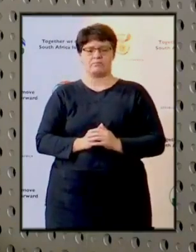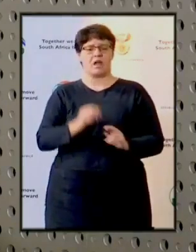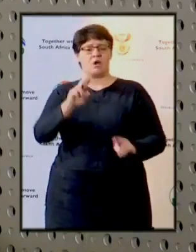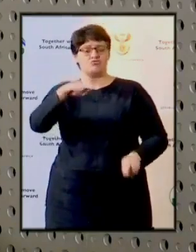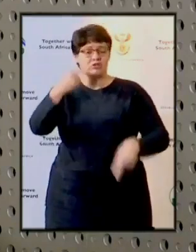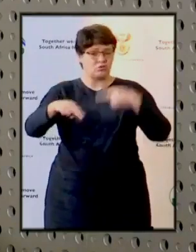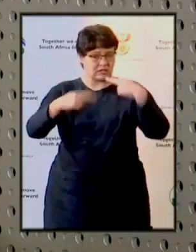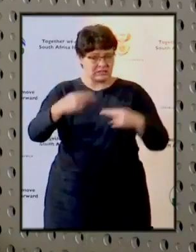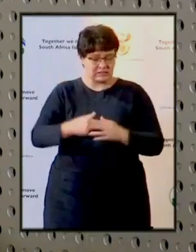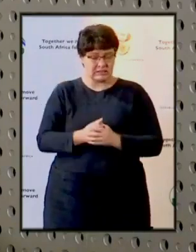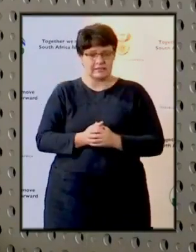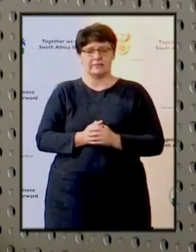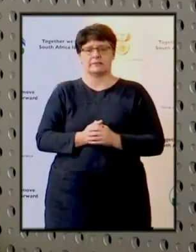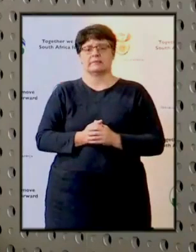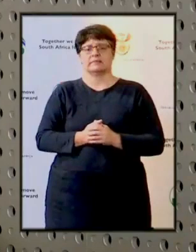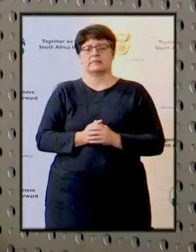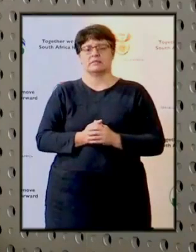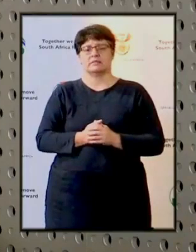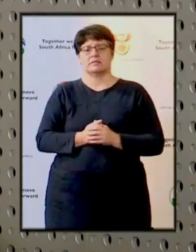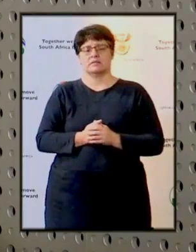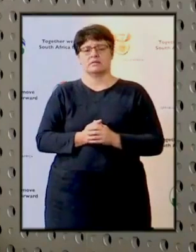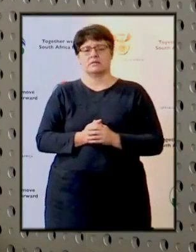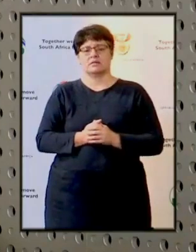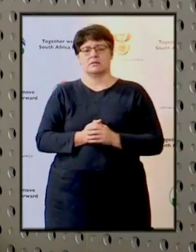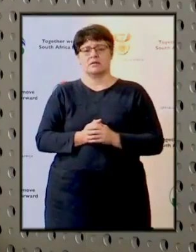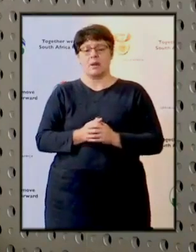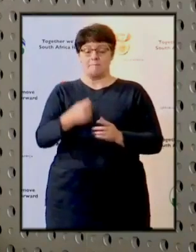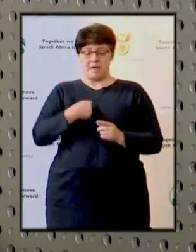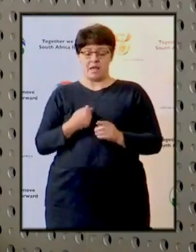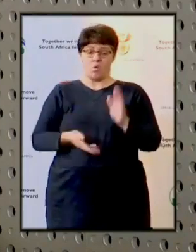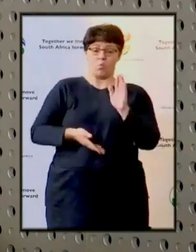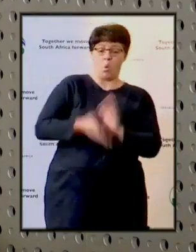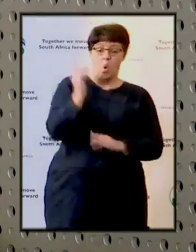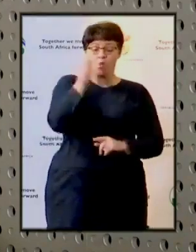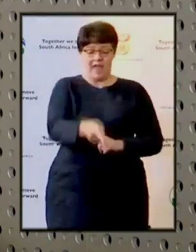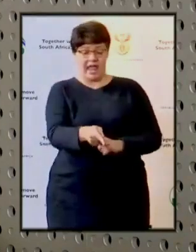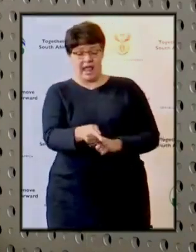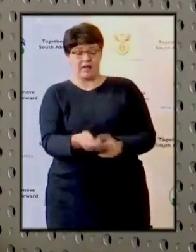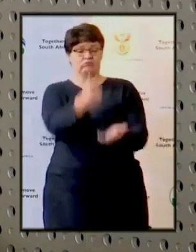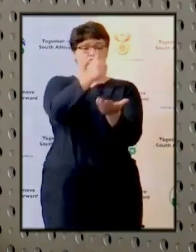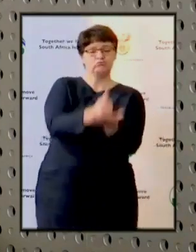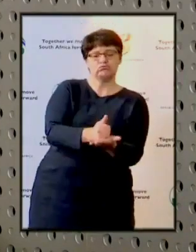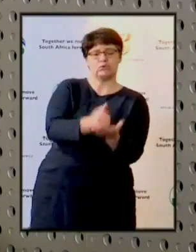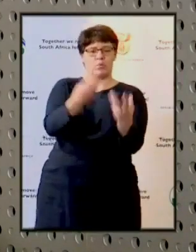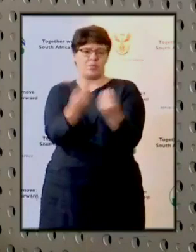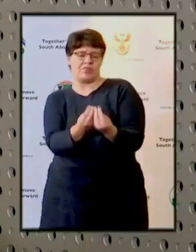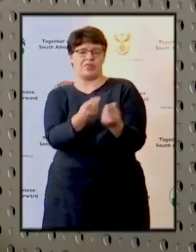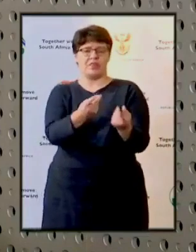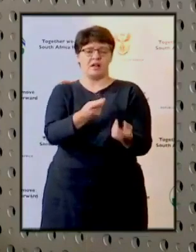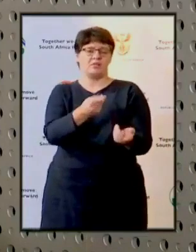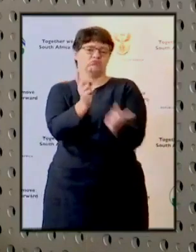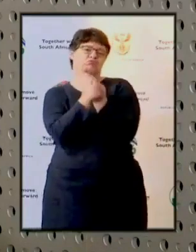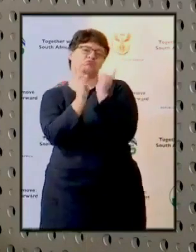Restaurants are not allowed for sit down, but they can deliver food to your